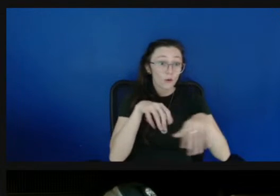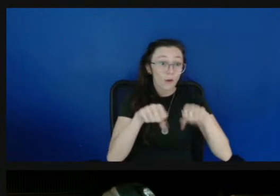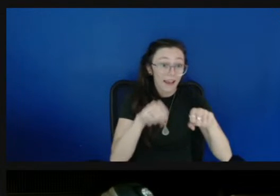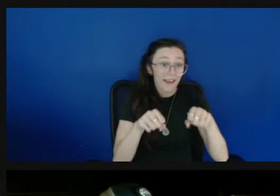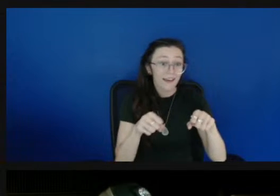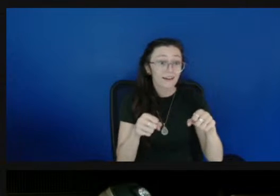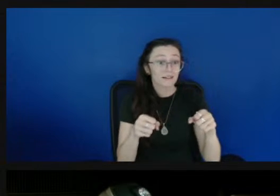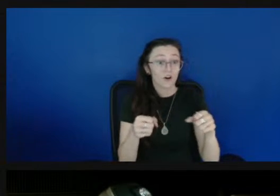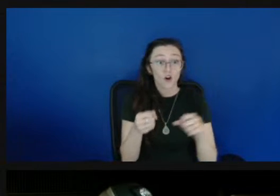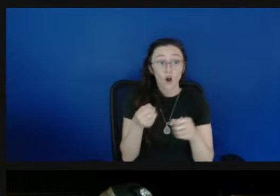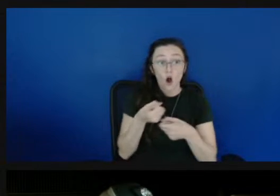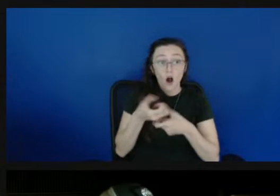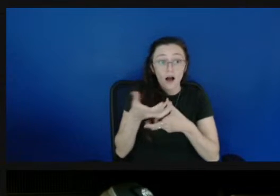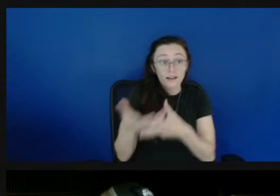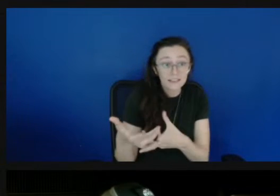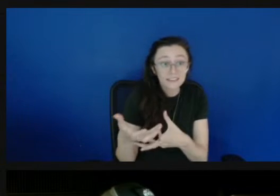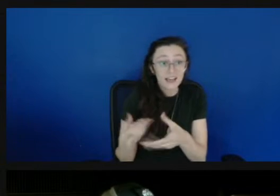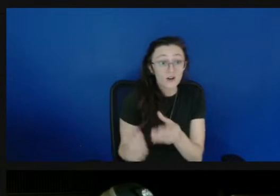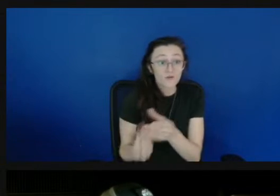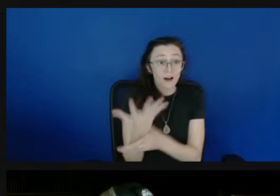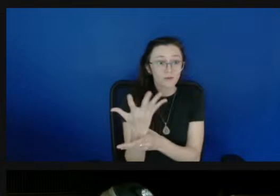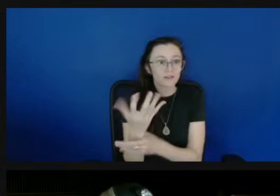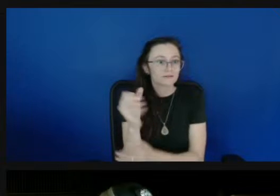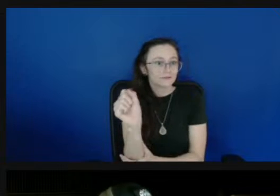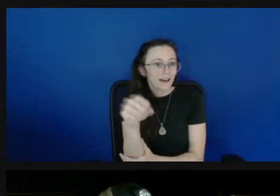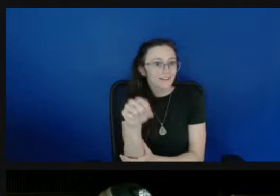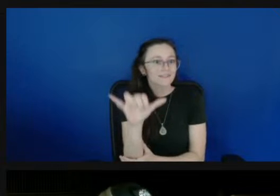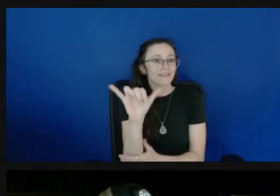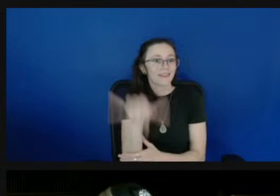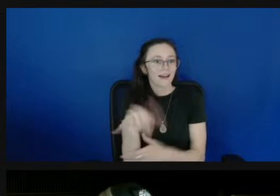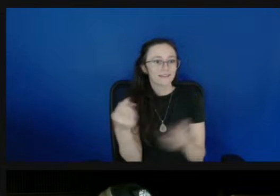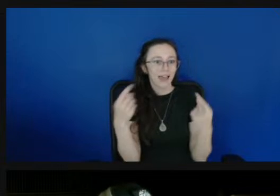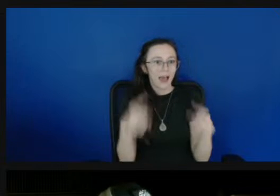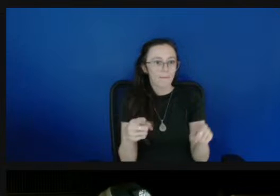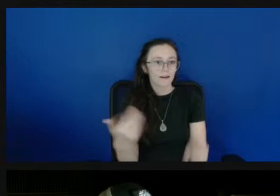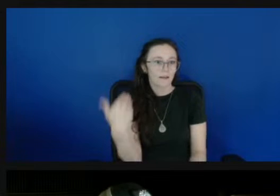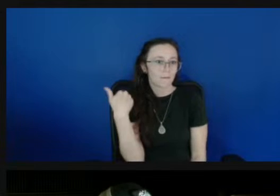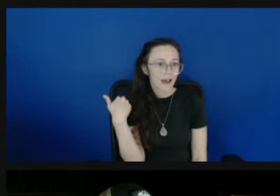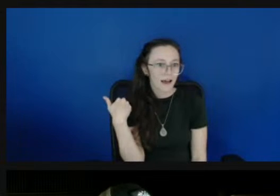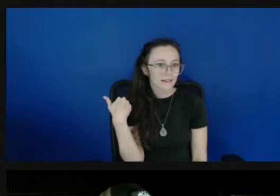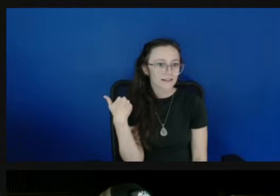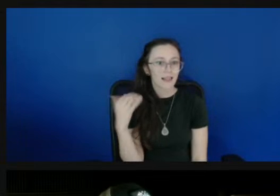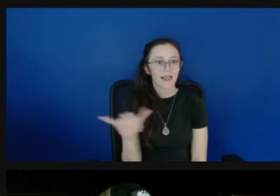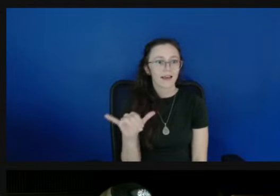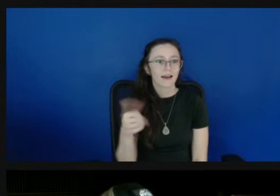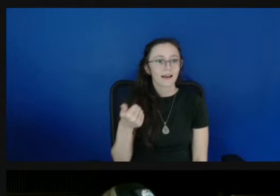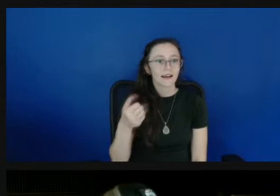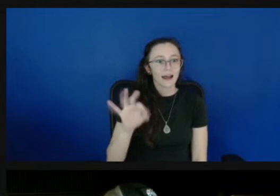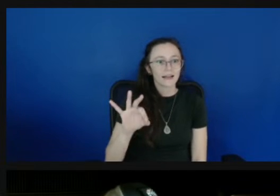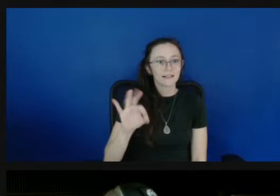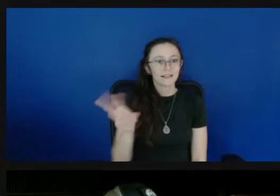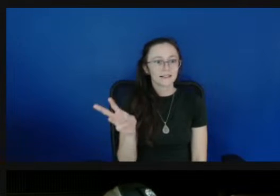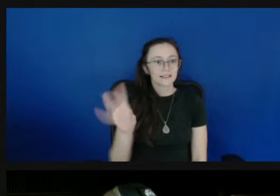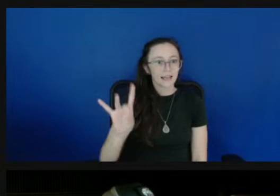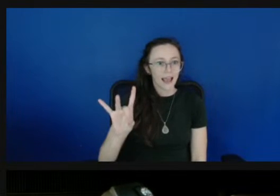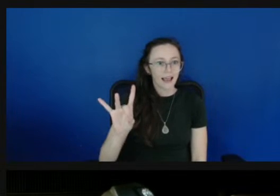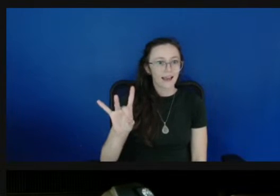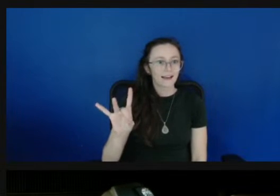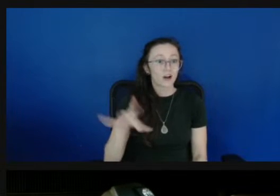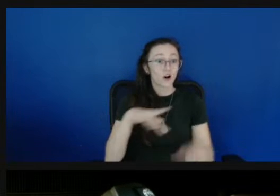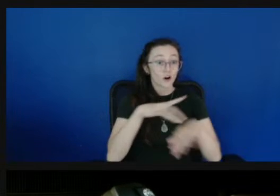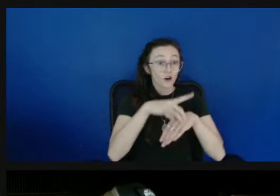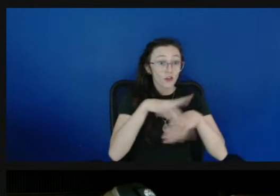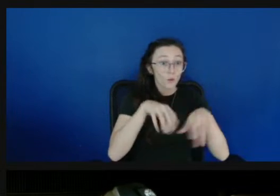past, right? Where you've had 1868, a big South Flank earthquake just caused the magma to squeeze out from the southwest rift because it must have